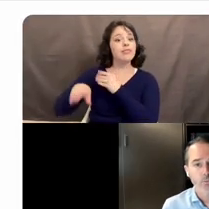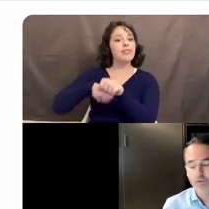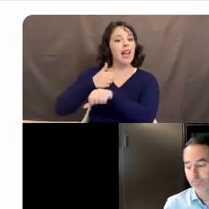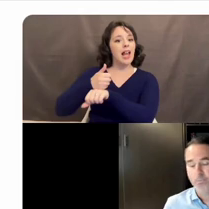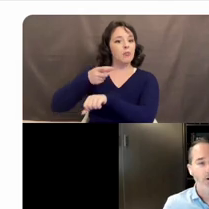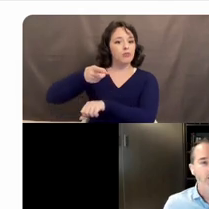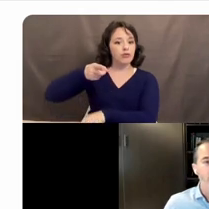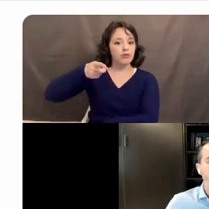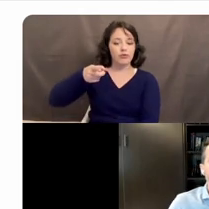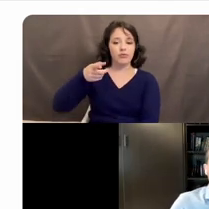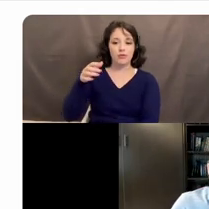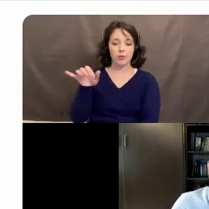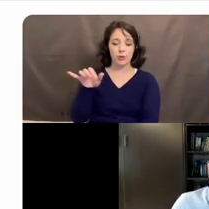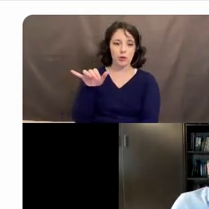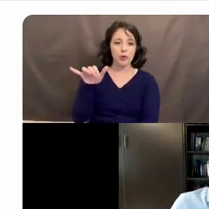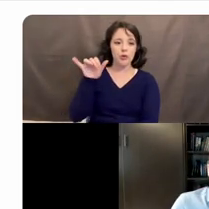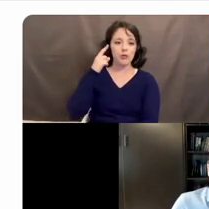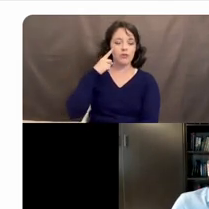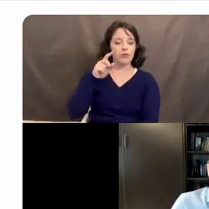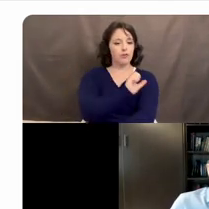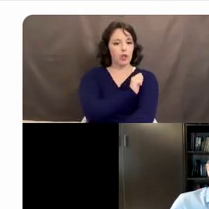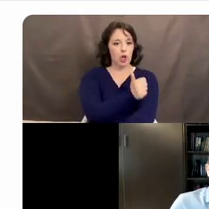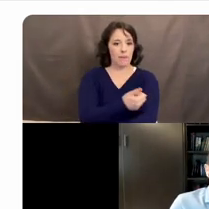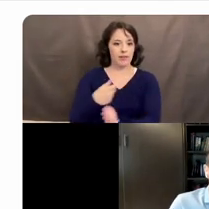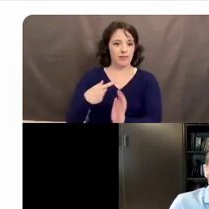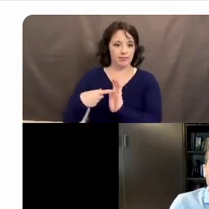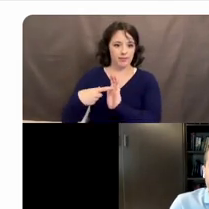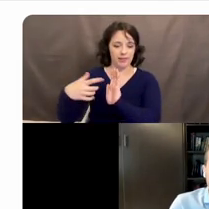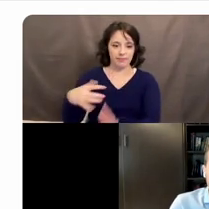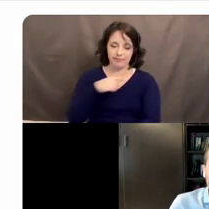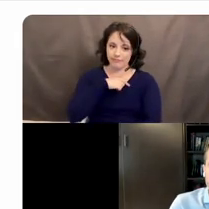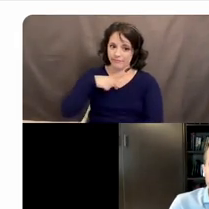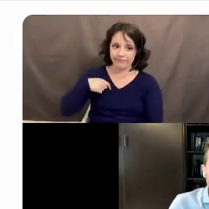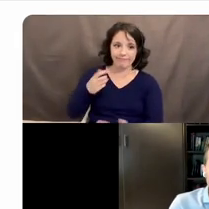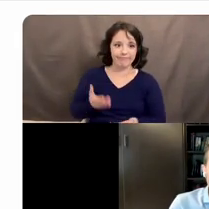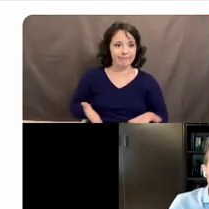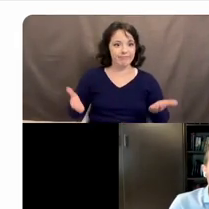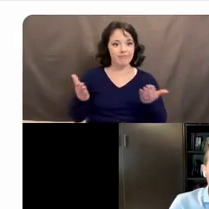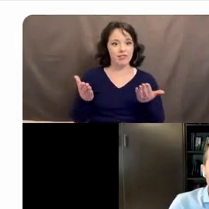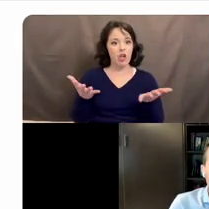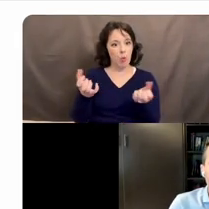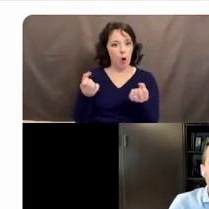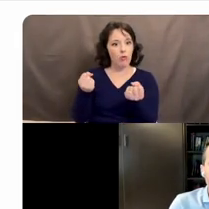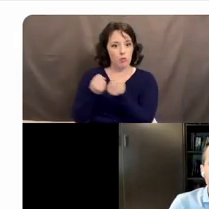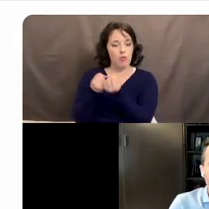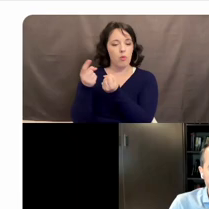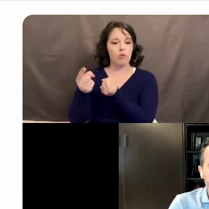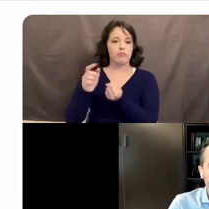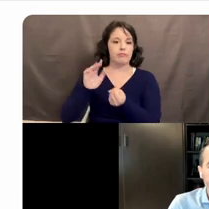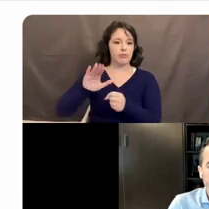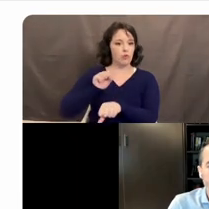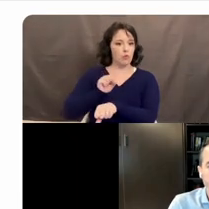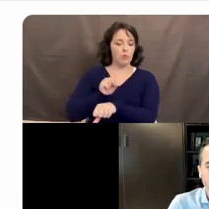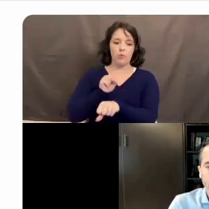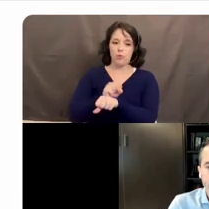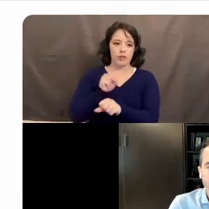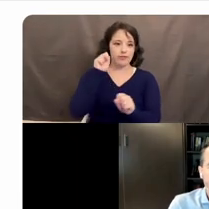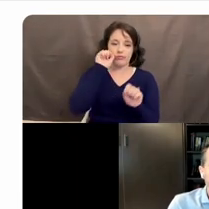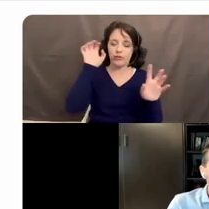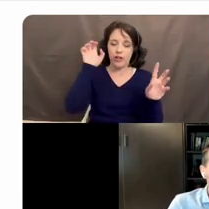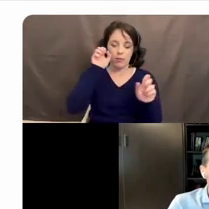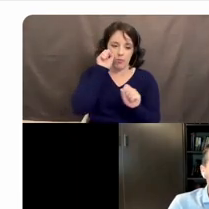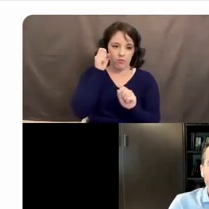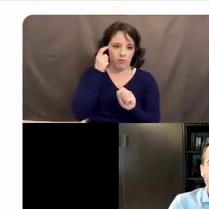We want to make sure that we're supporting you in all the needs that you have, because you're doing such incredible work for the people that you